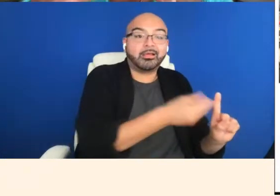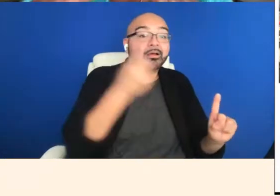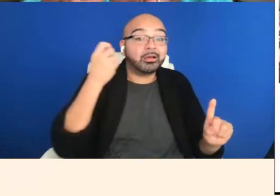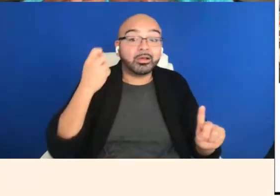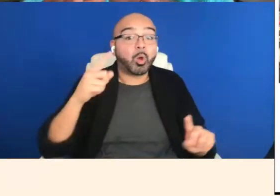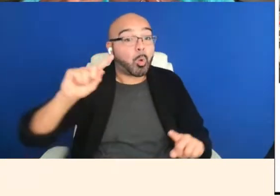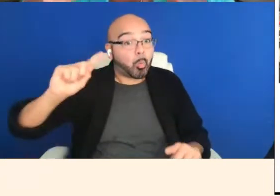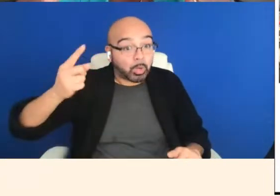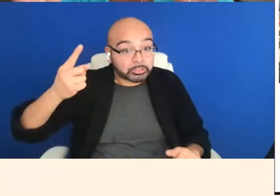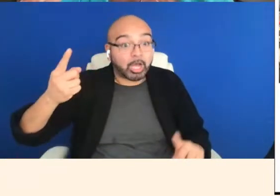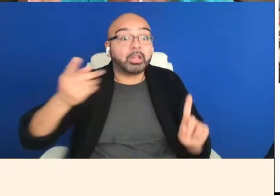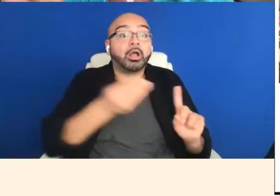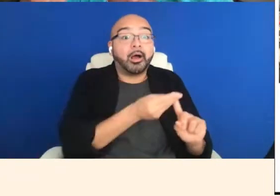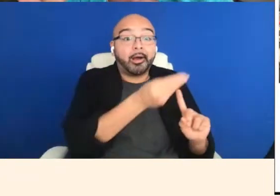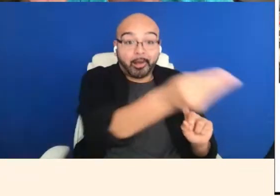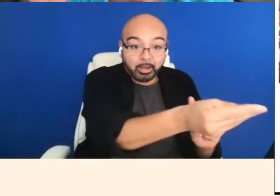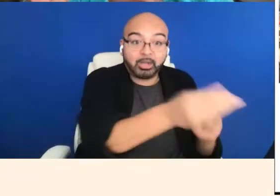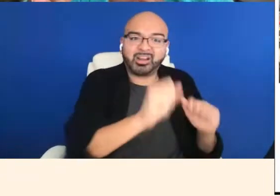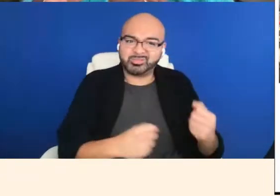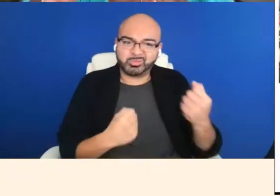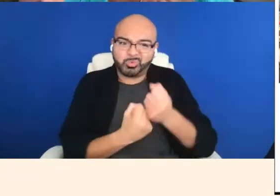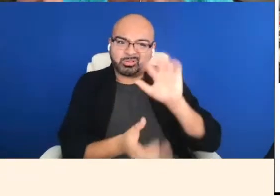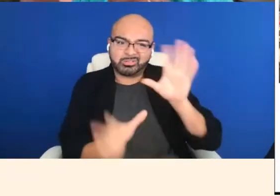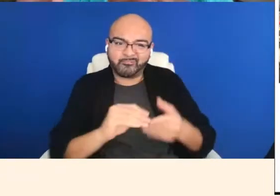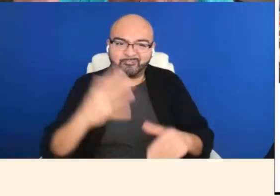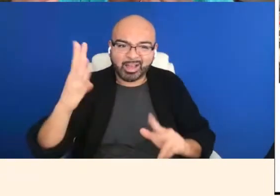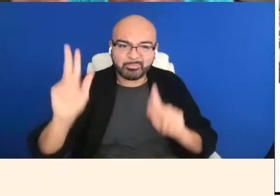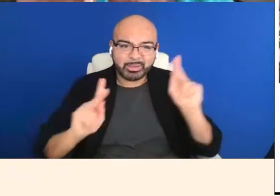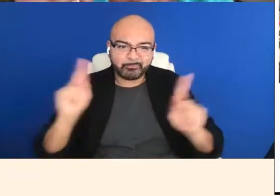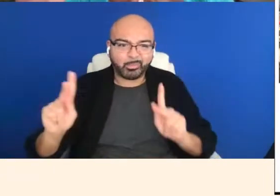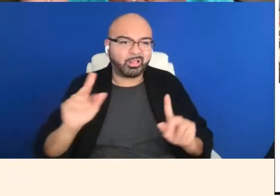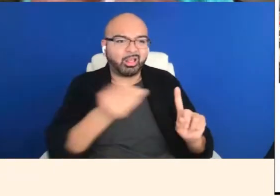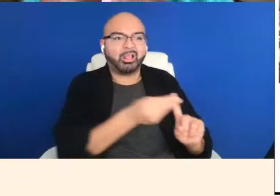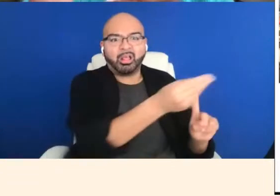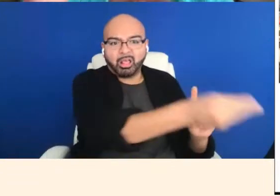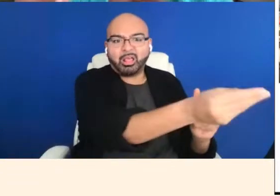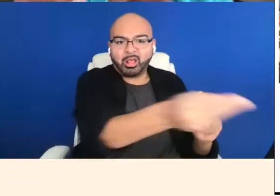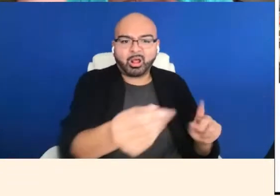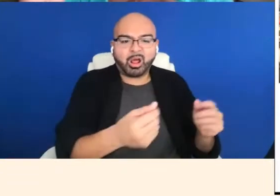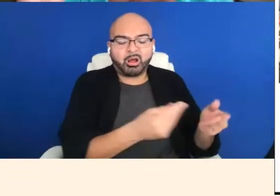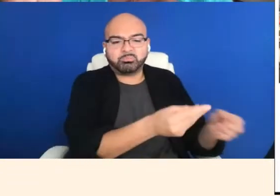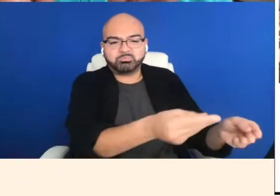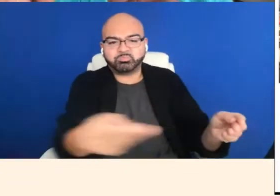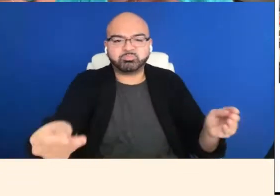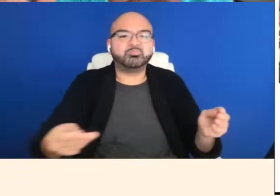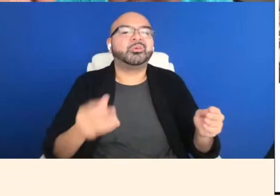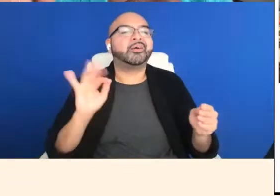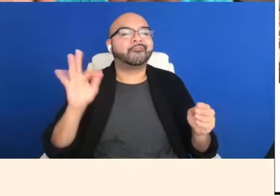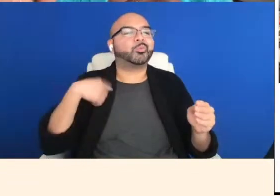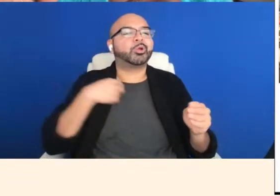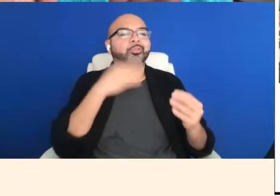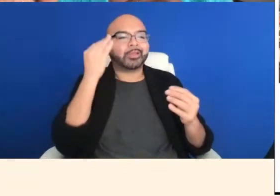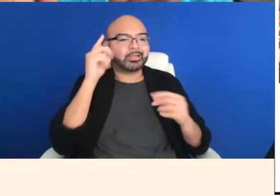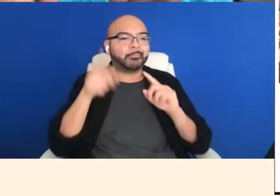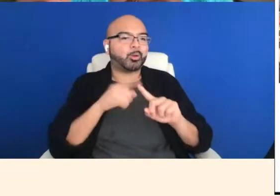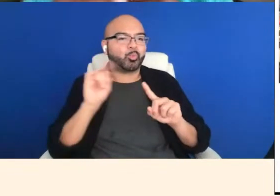can support 5 people if we're thinking about where it goes after it leaves our